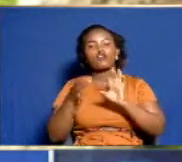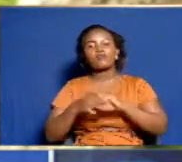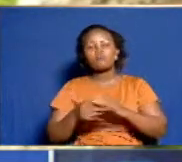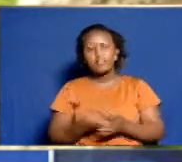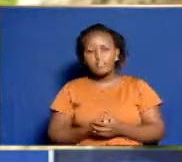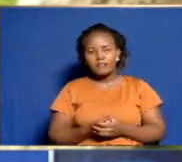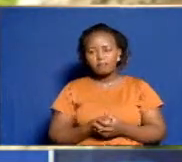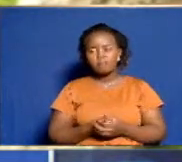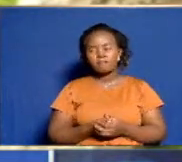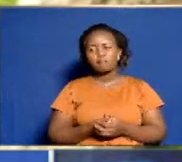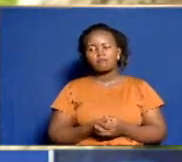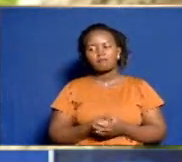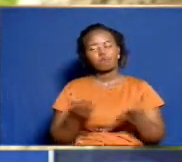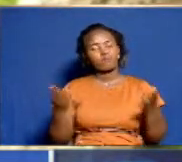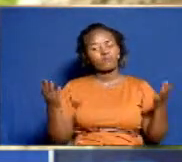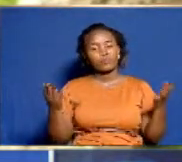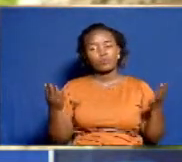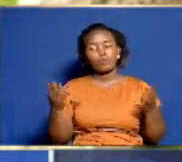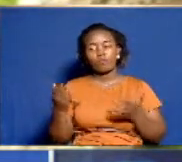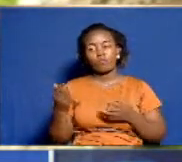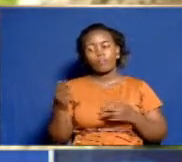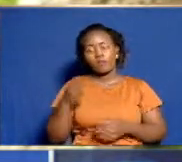don't think, because